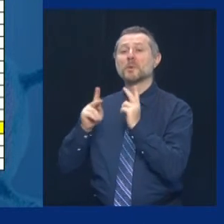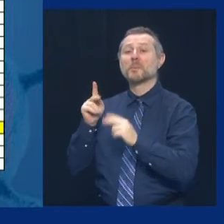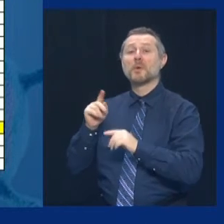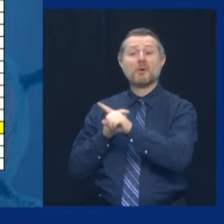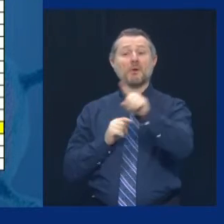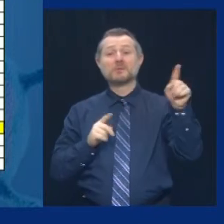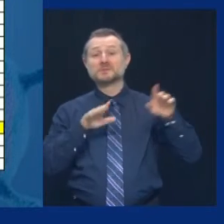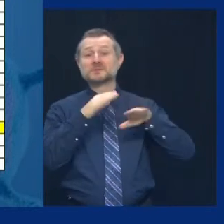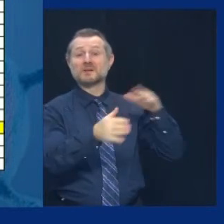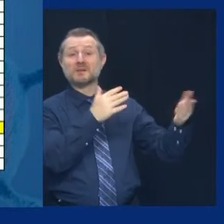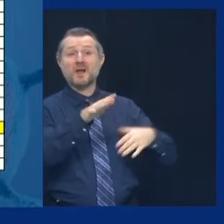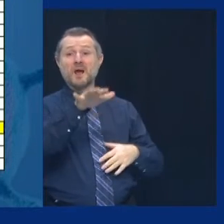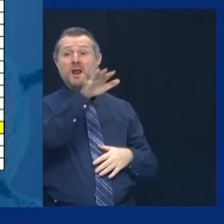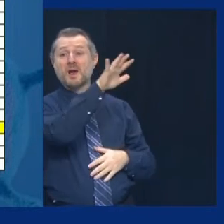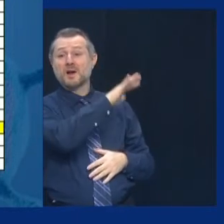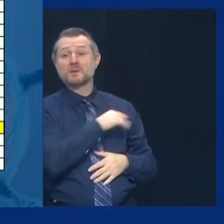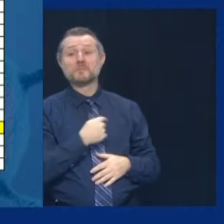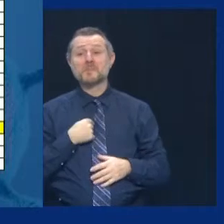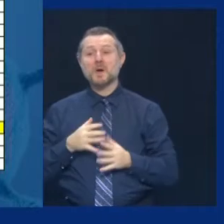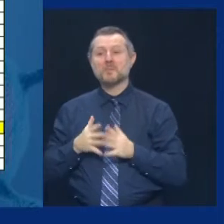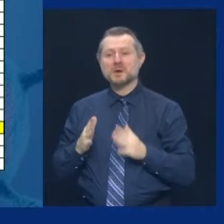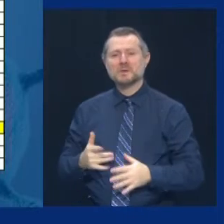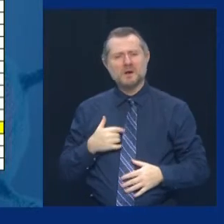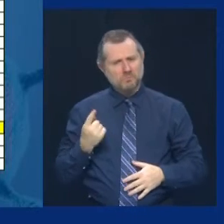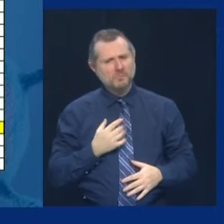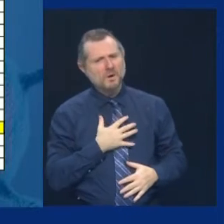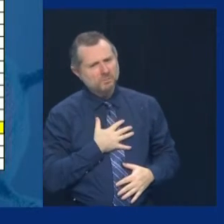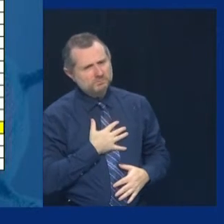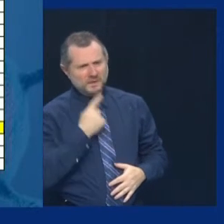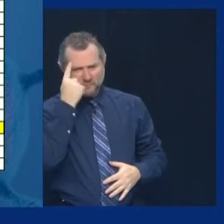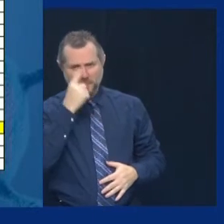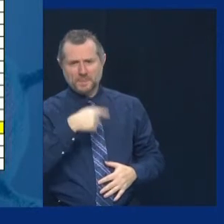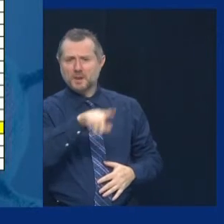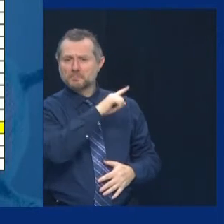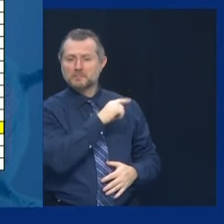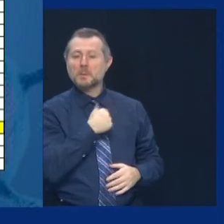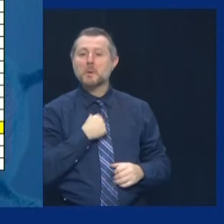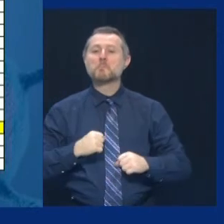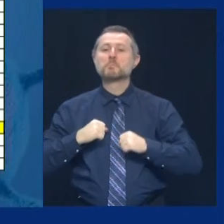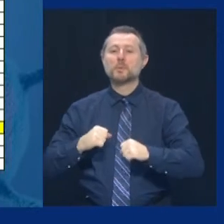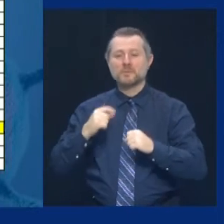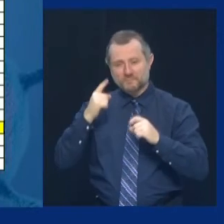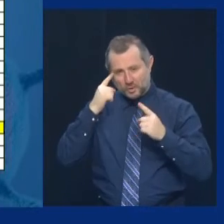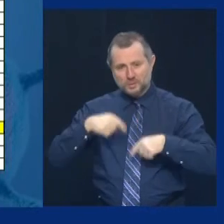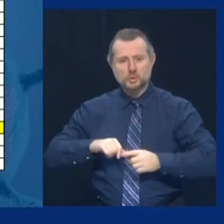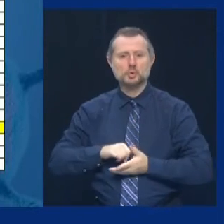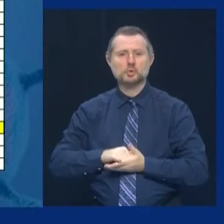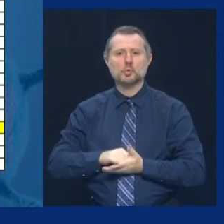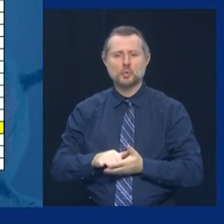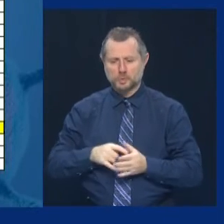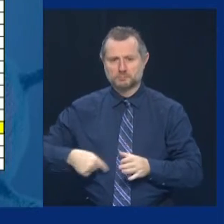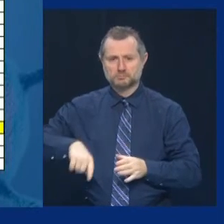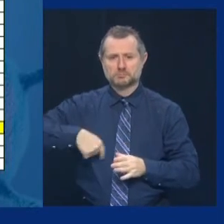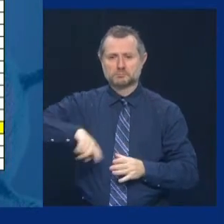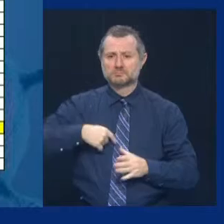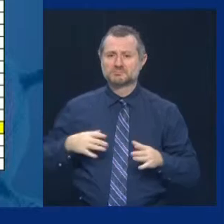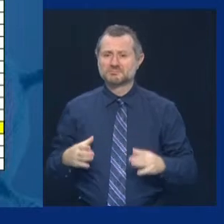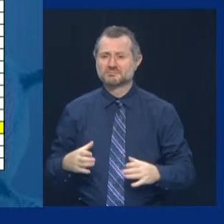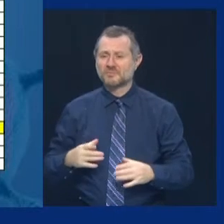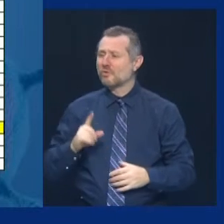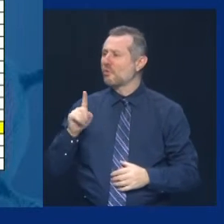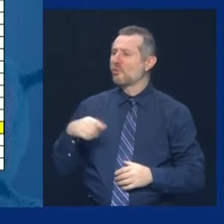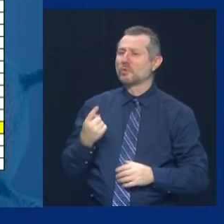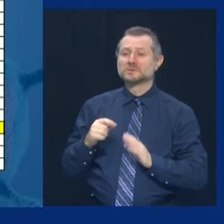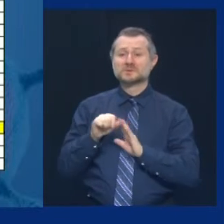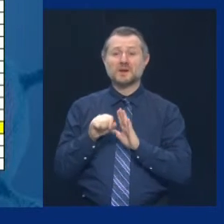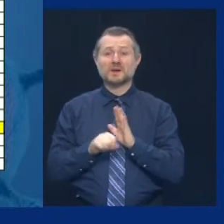as Americans. But all we can do is protect the people in the state of New York. Only states lower than us, Alaska, Hawaii, Vermont,